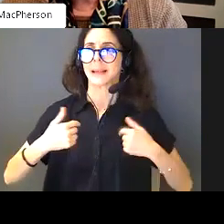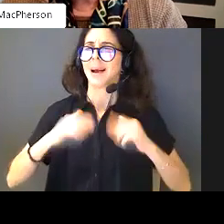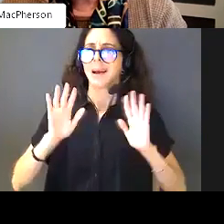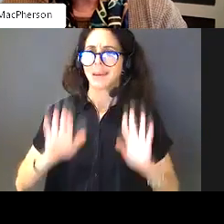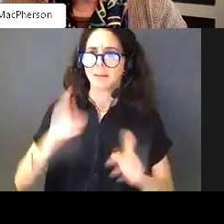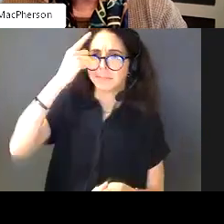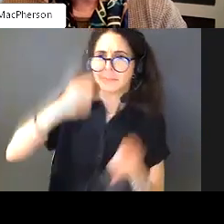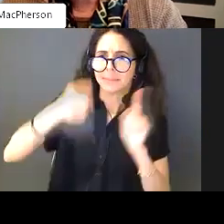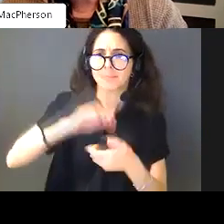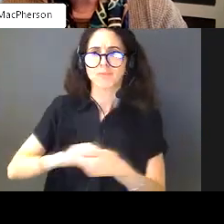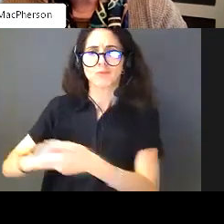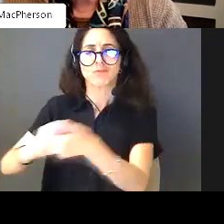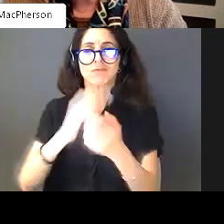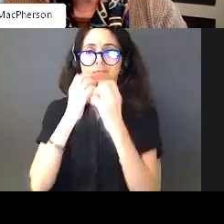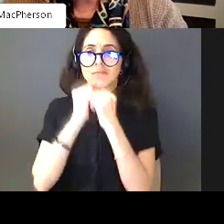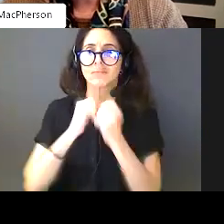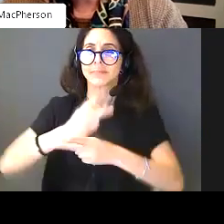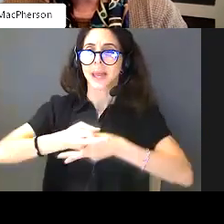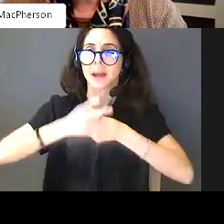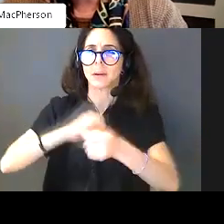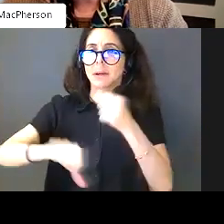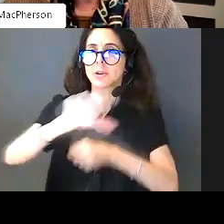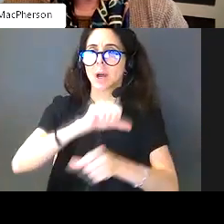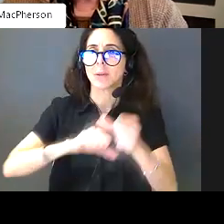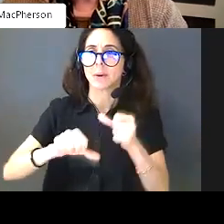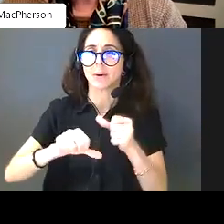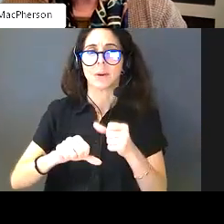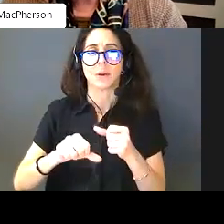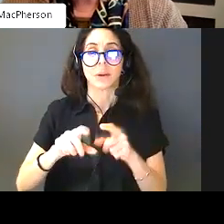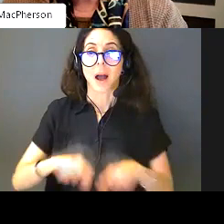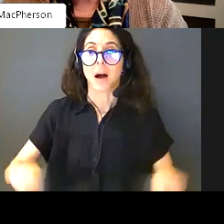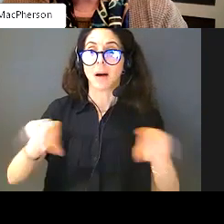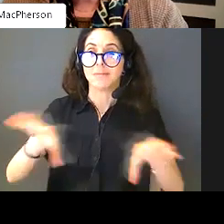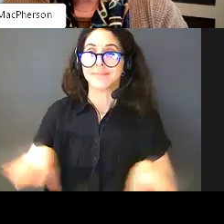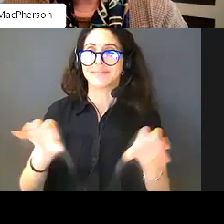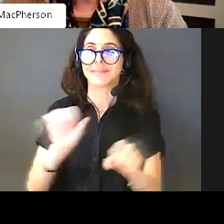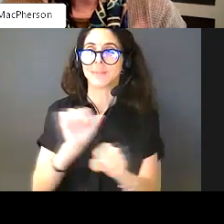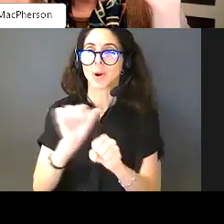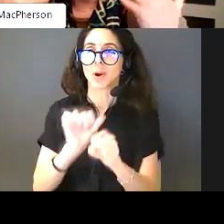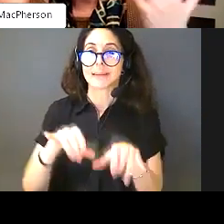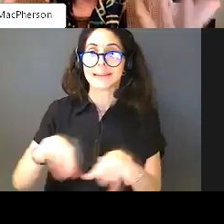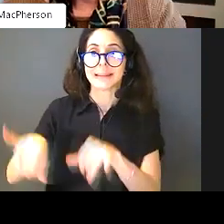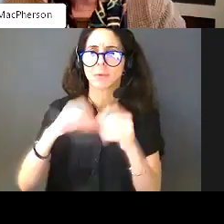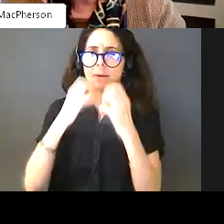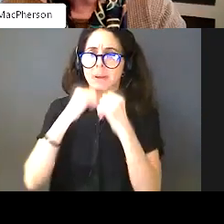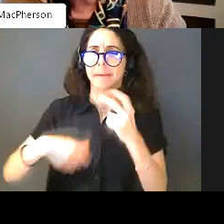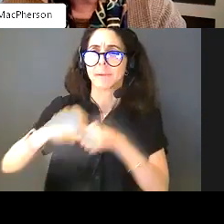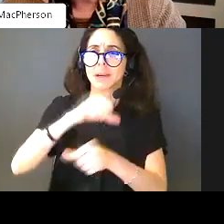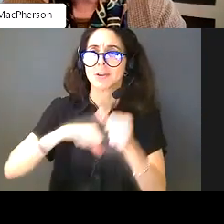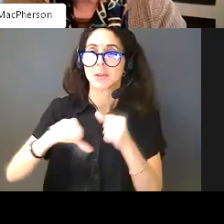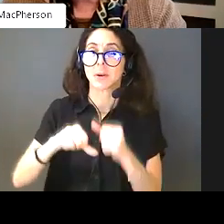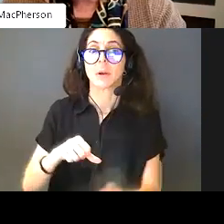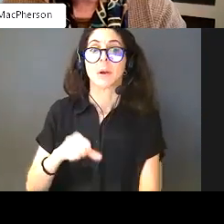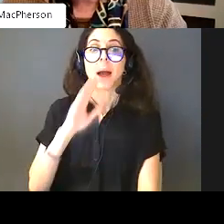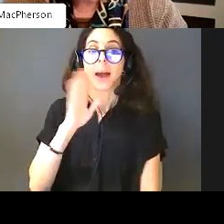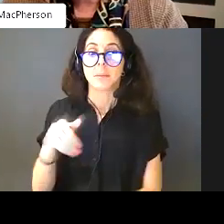making sure that we care for each other who do this work, as well as the people that we want to